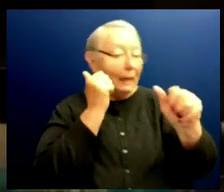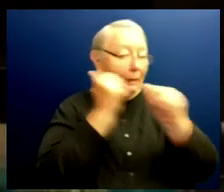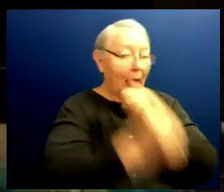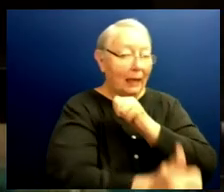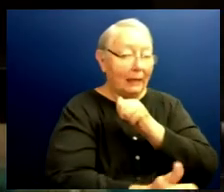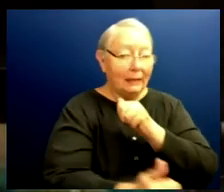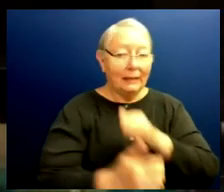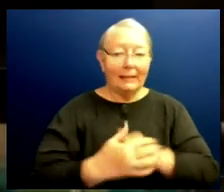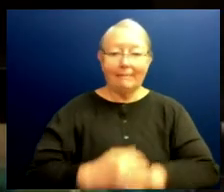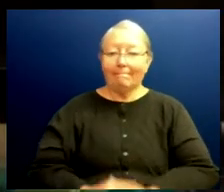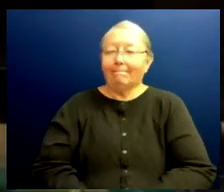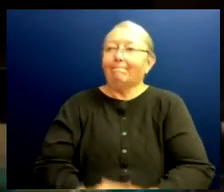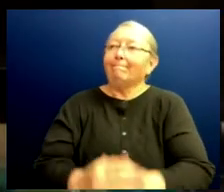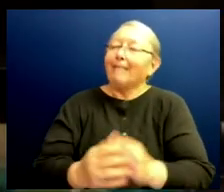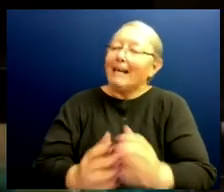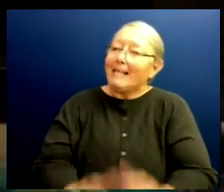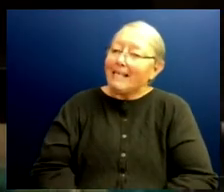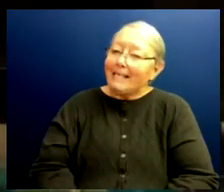Don't know.